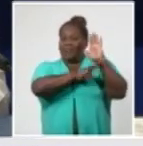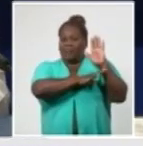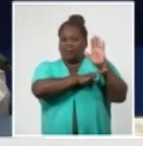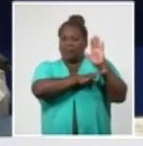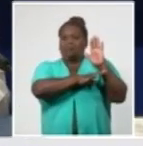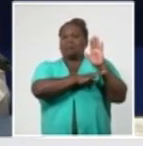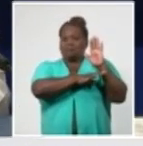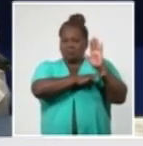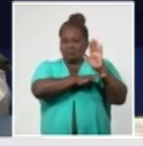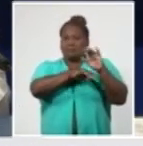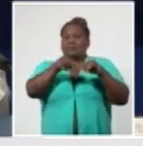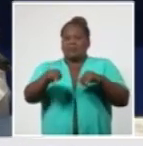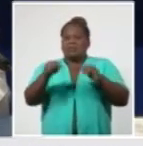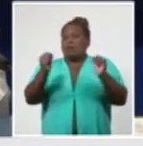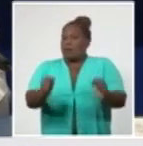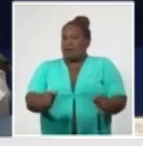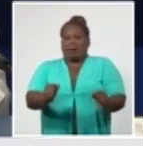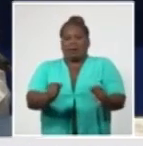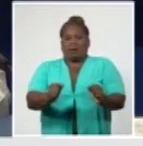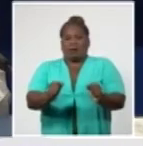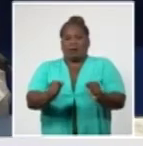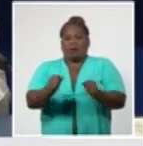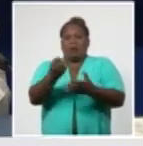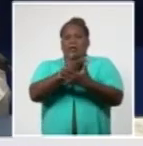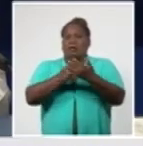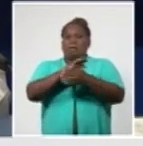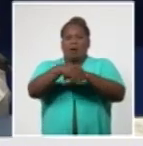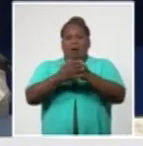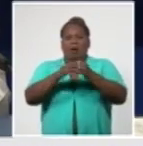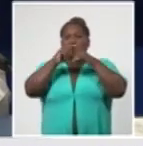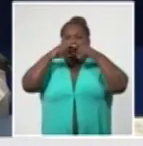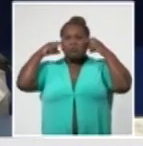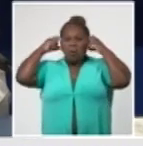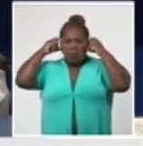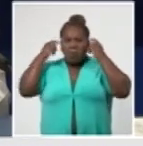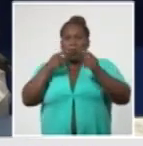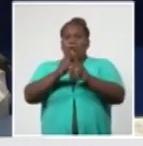stay because there is too much of a risk.